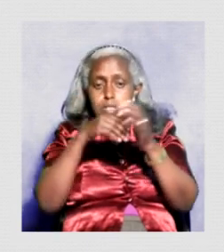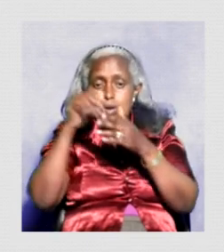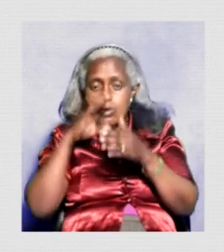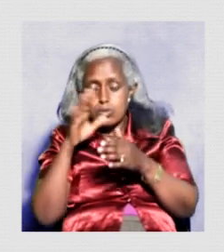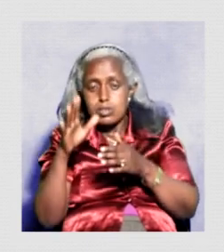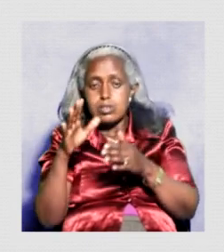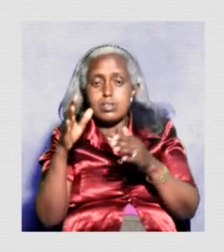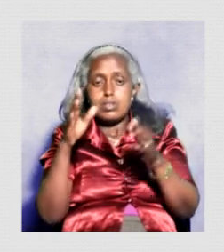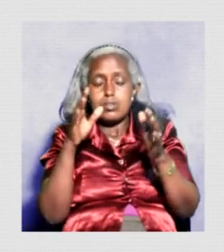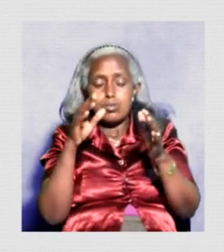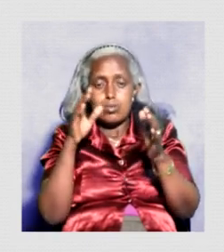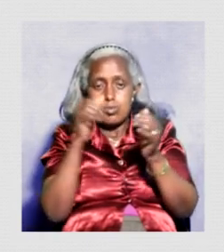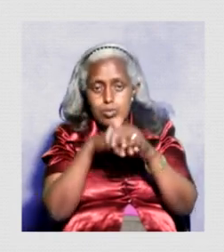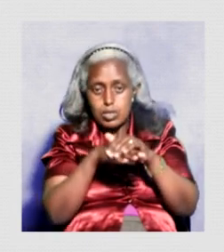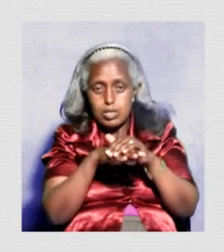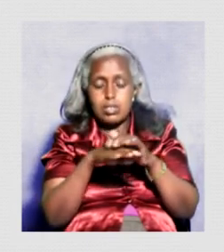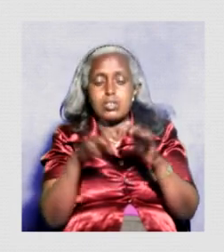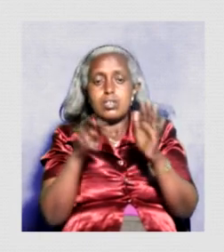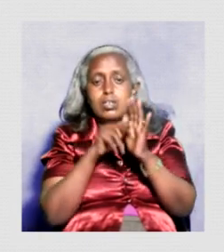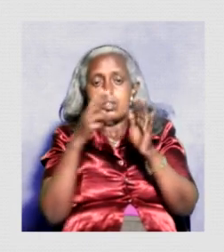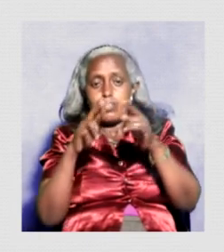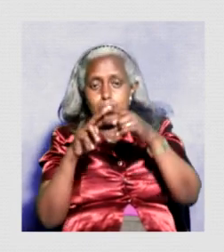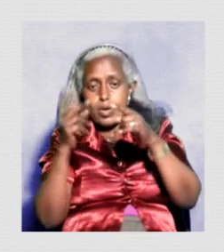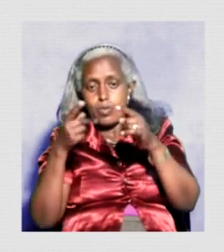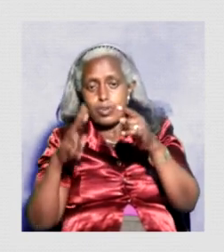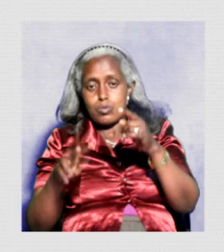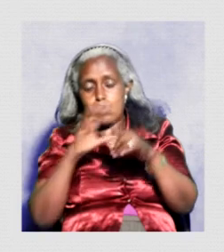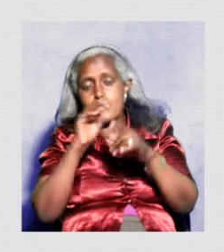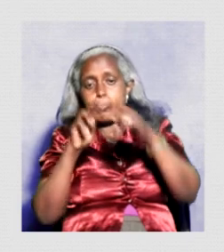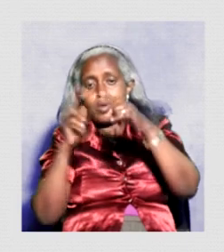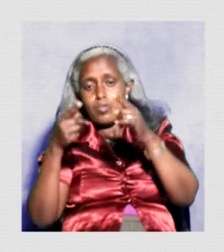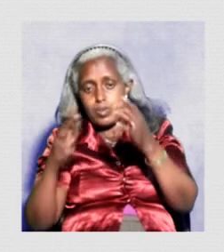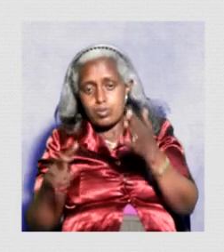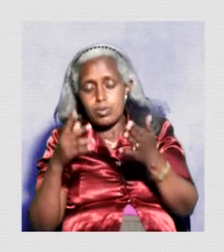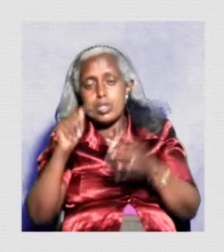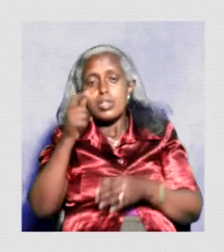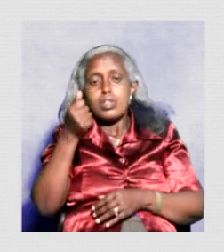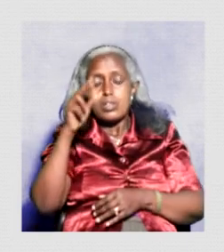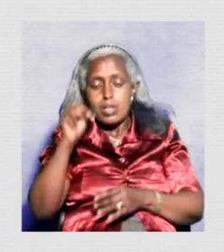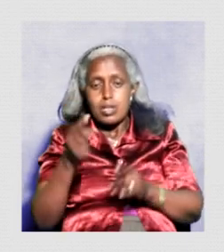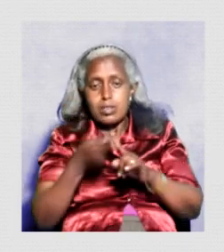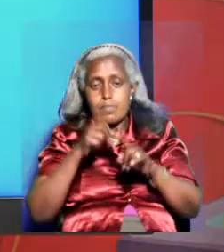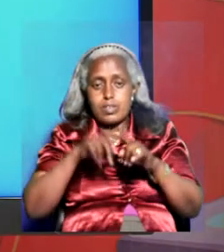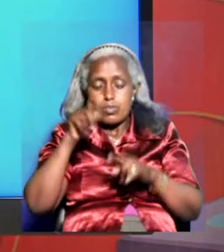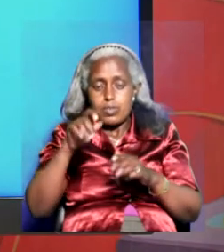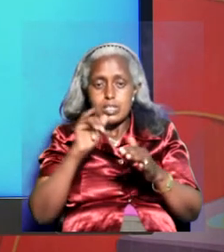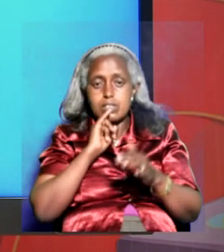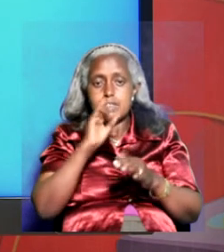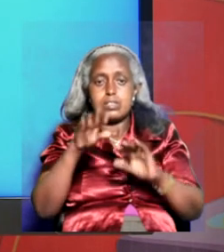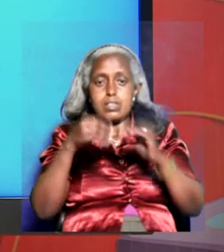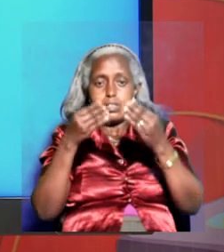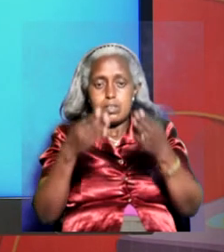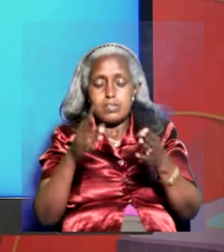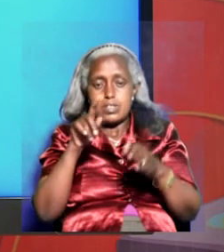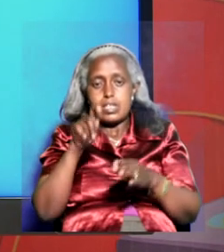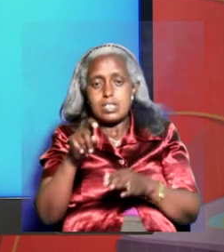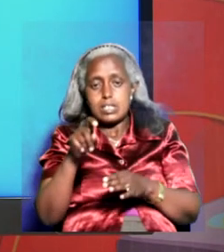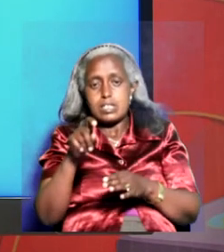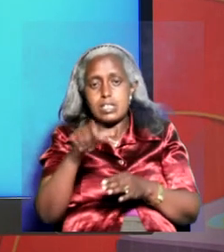2. And from the definition, we will have this one, tan inverse of x, it gives you x, or real number